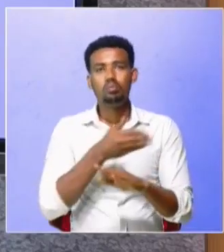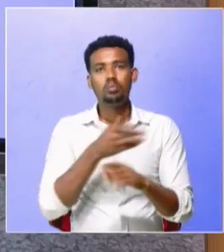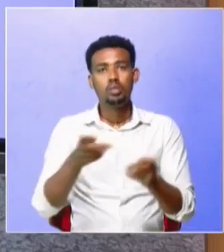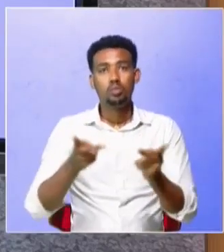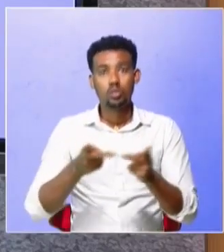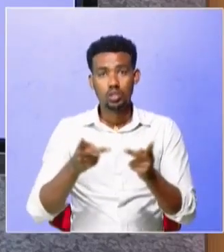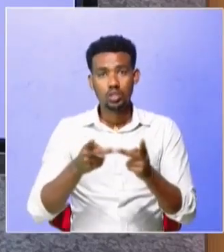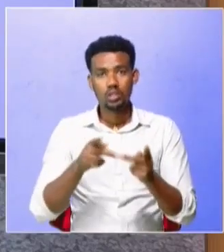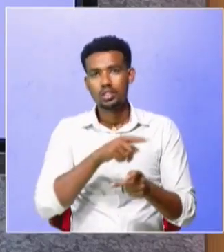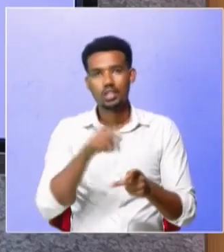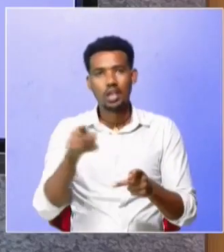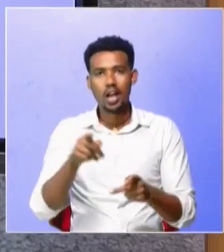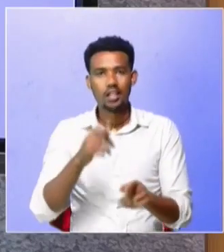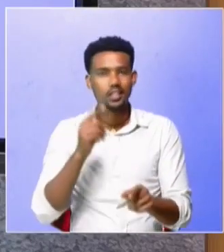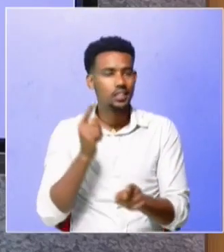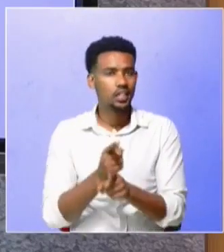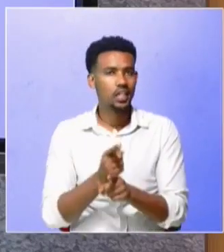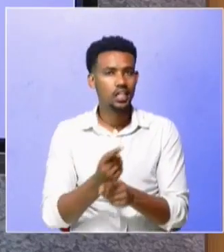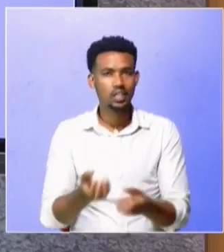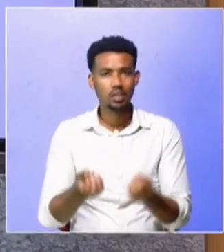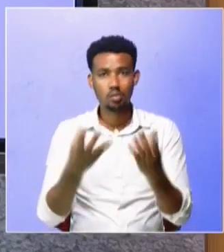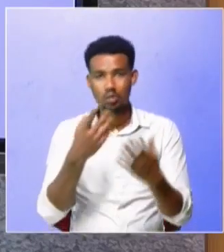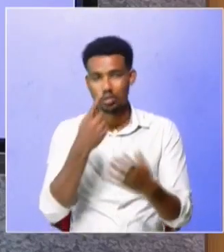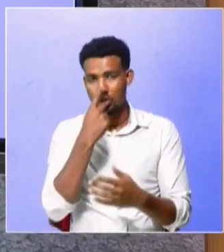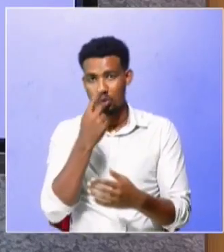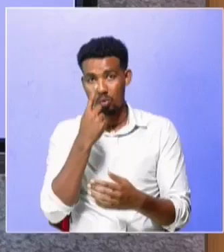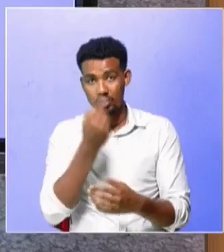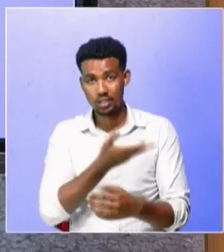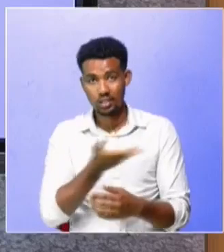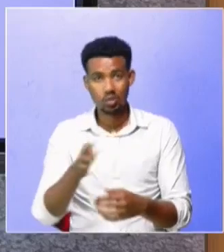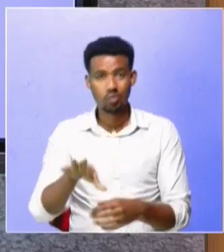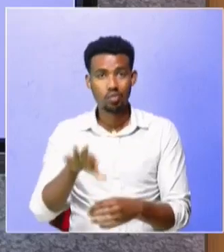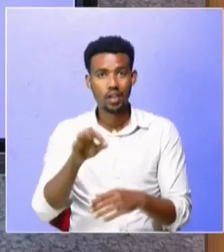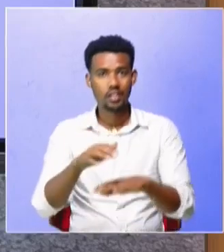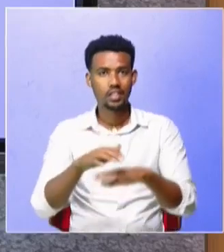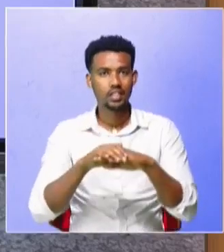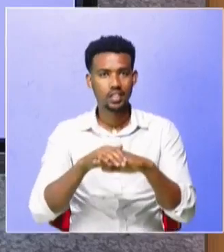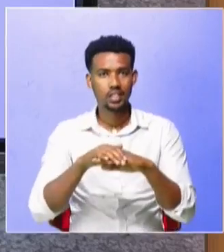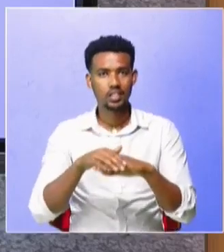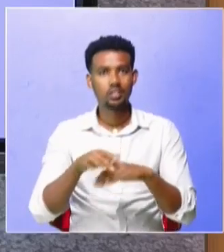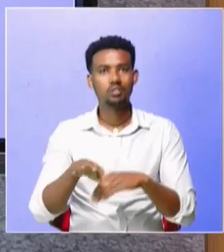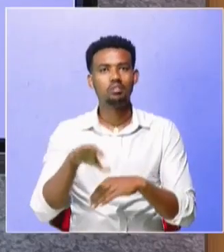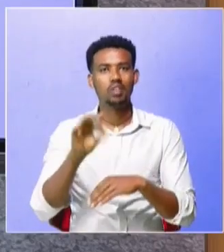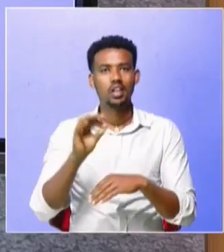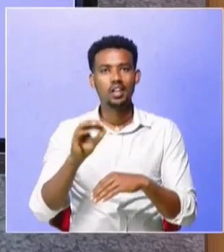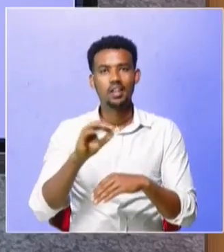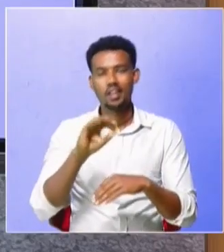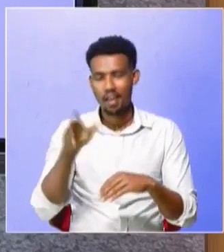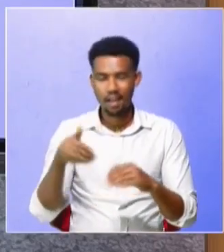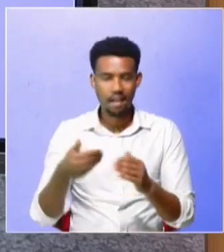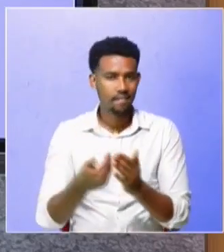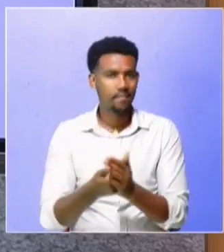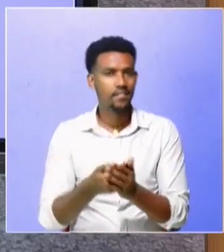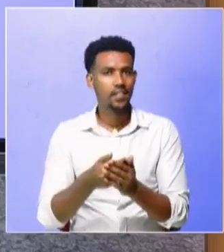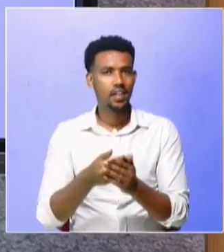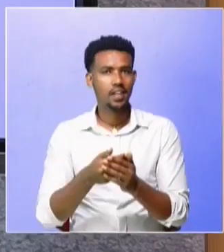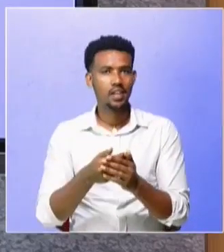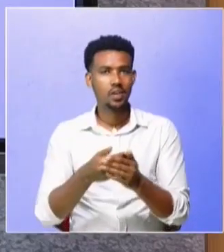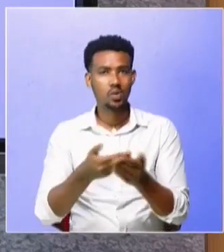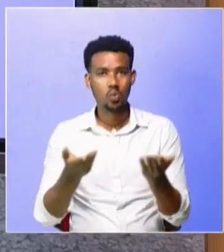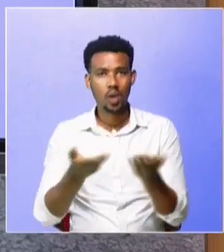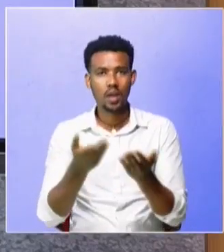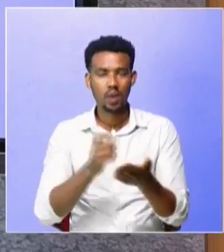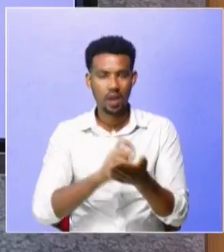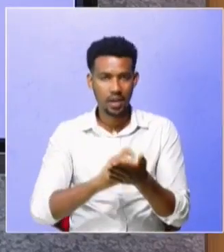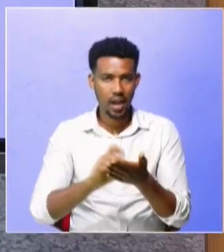are really the most common thing that we find in English. We find them everywhere in a sentence, when we are